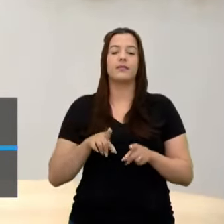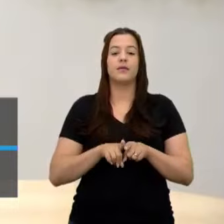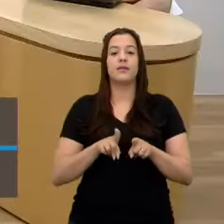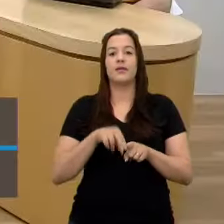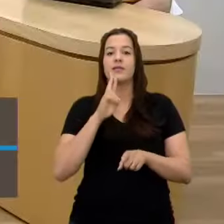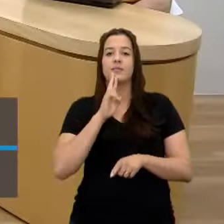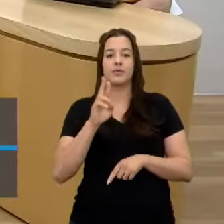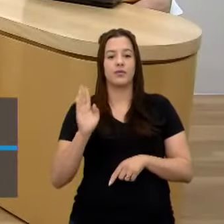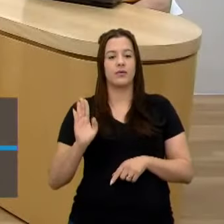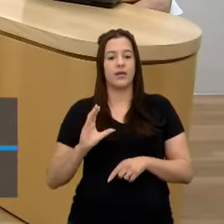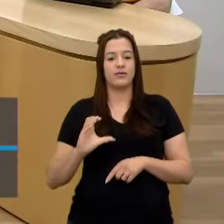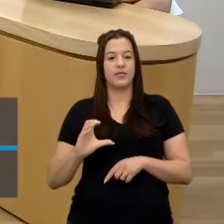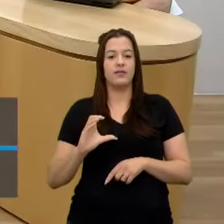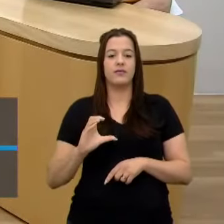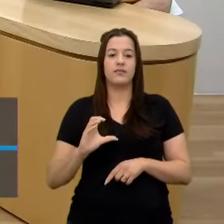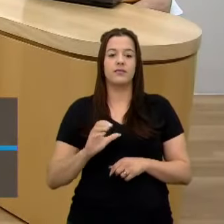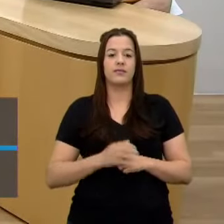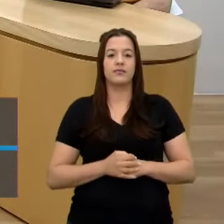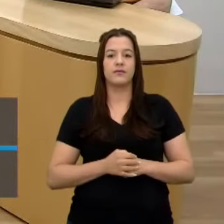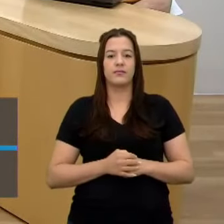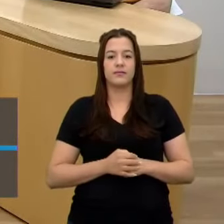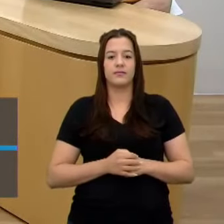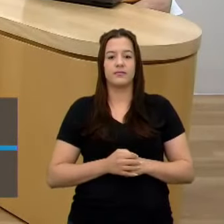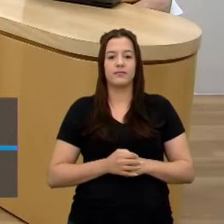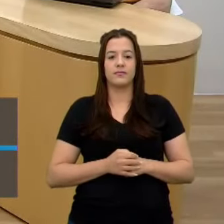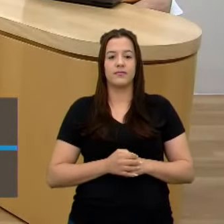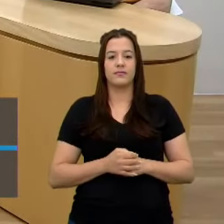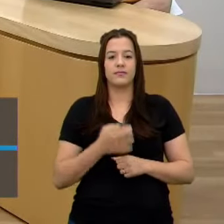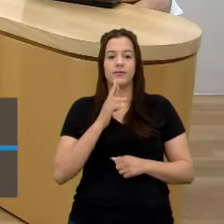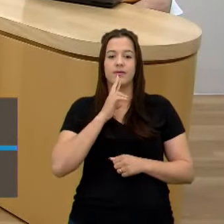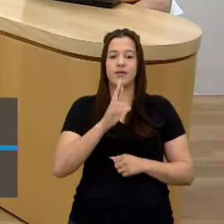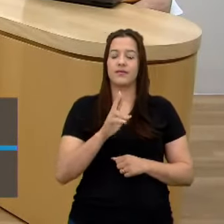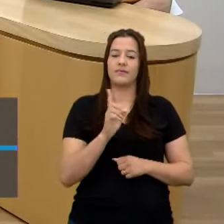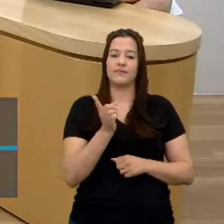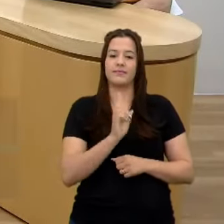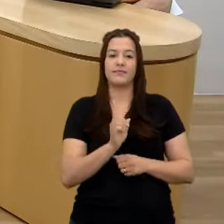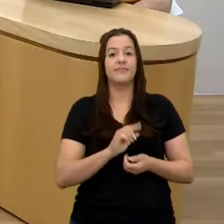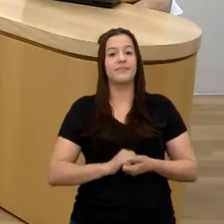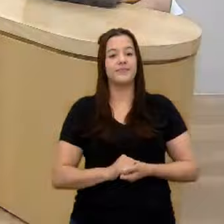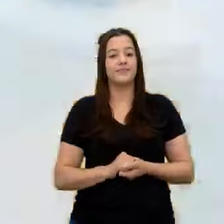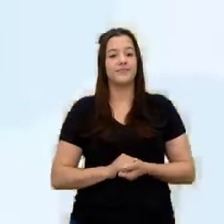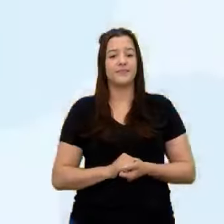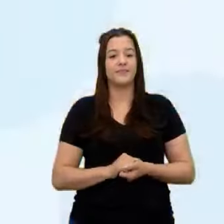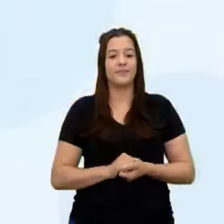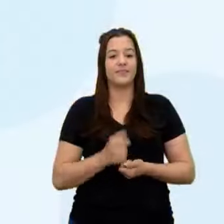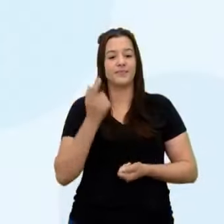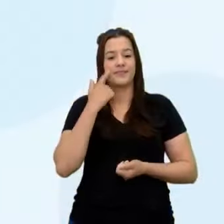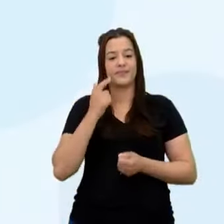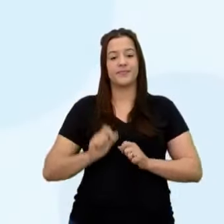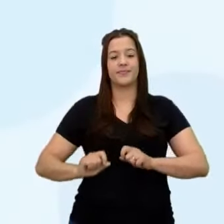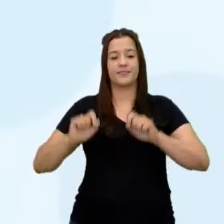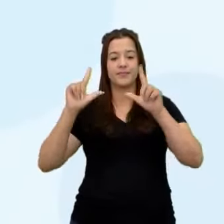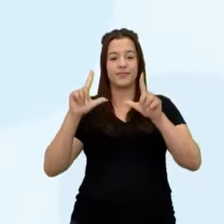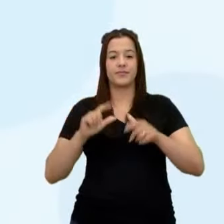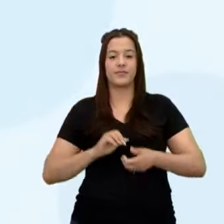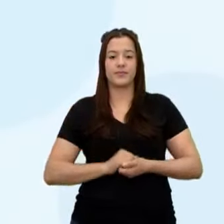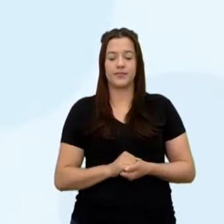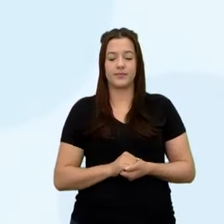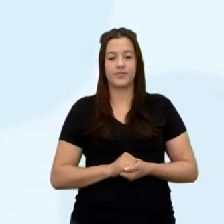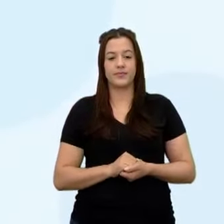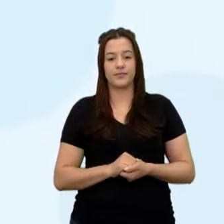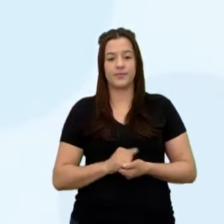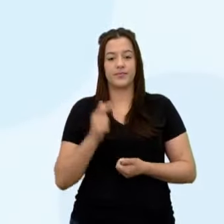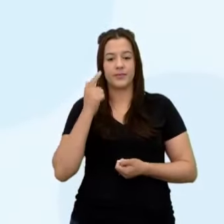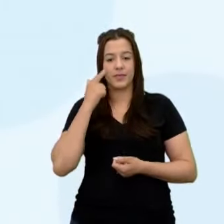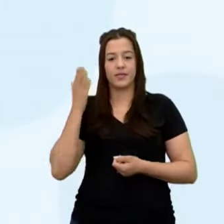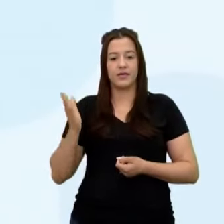Letter C? Let's check if it's C. I don't know, right? Take a look on the screen, dê uma olhada lá na tela, vai